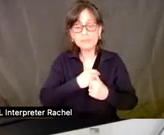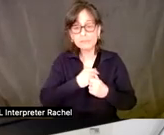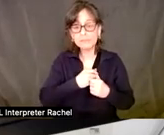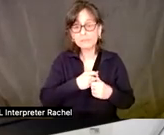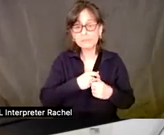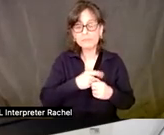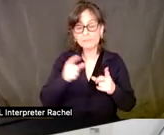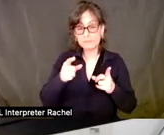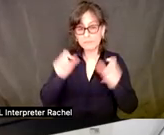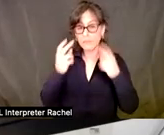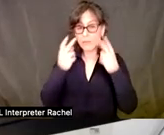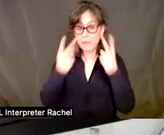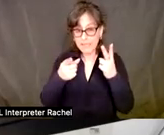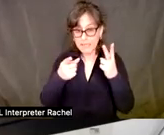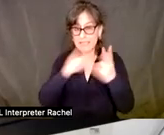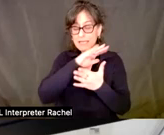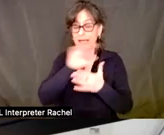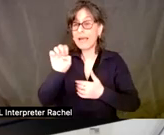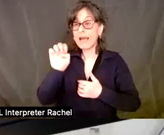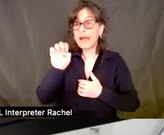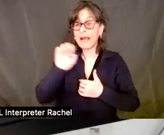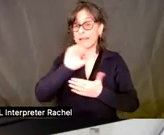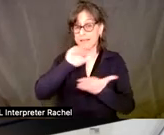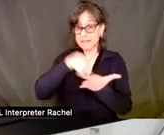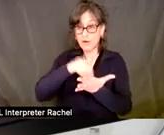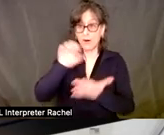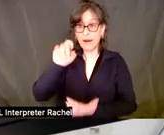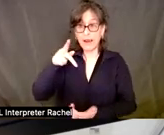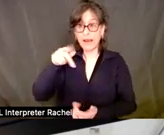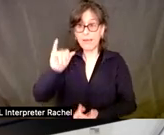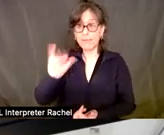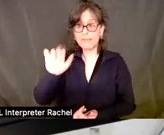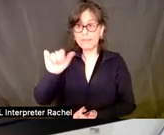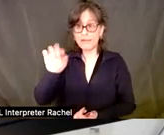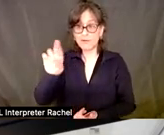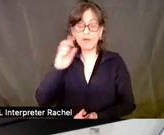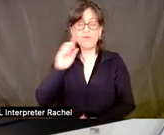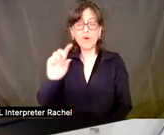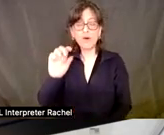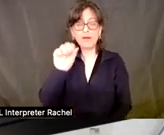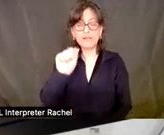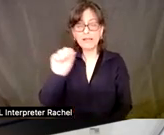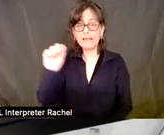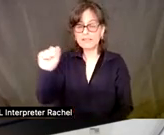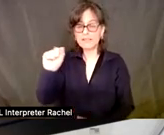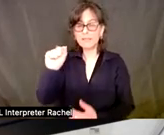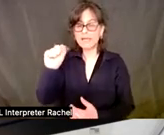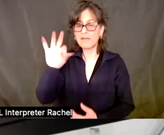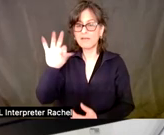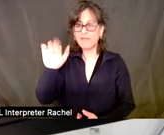the epicenter of the San Simeon earthquake isn't on any of